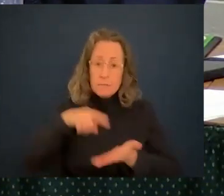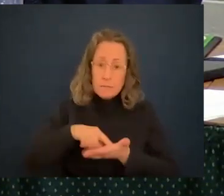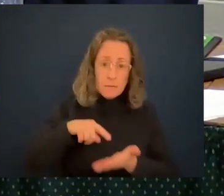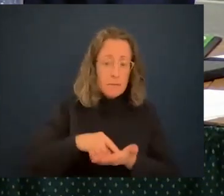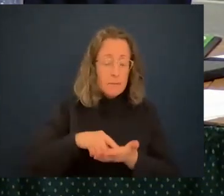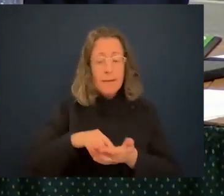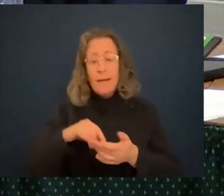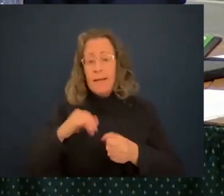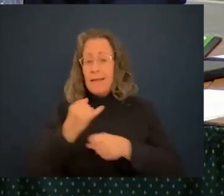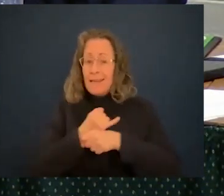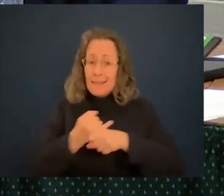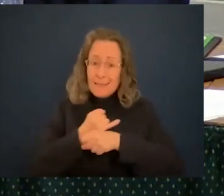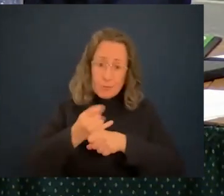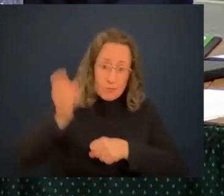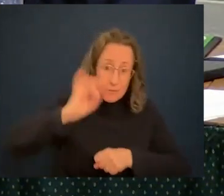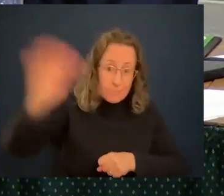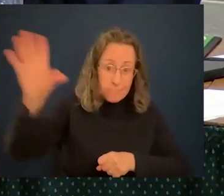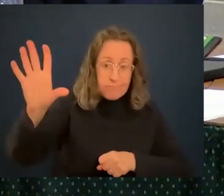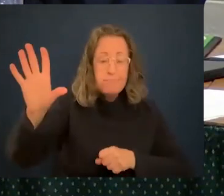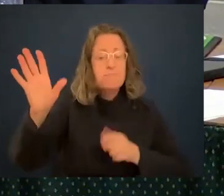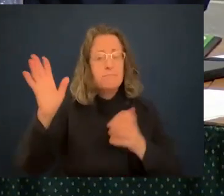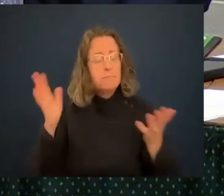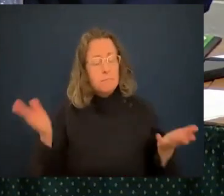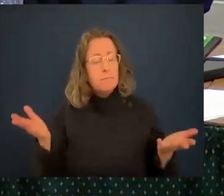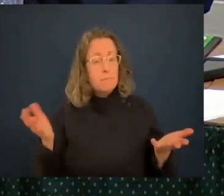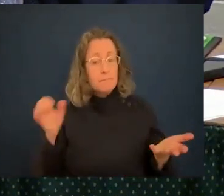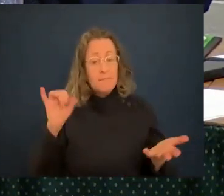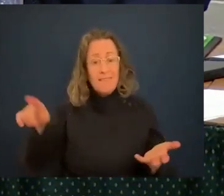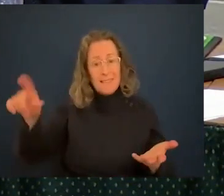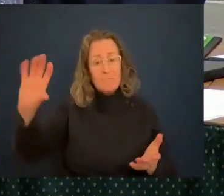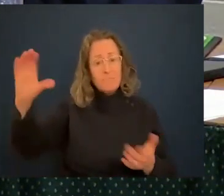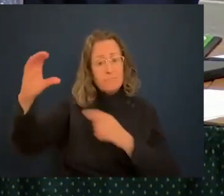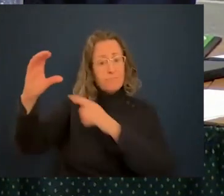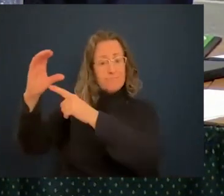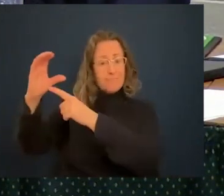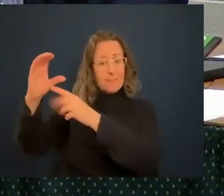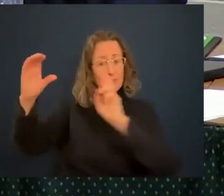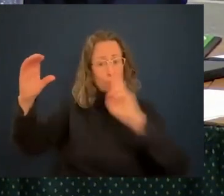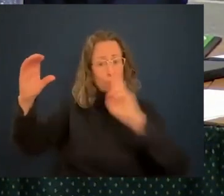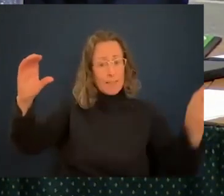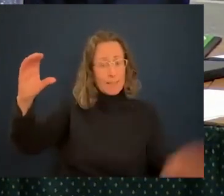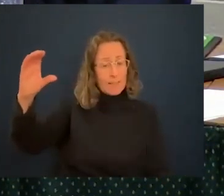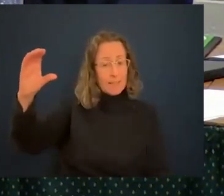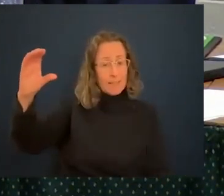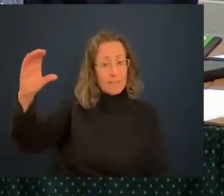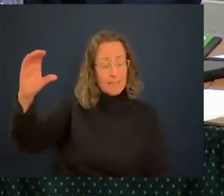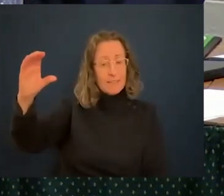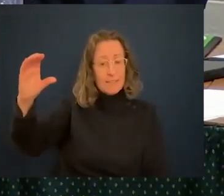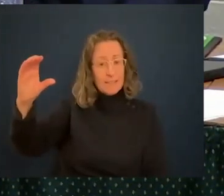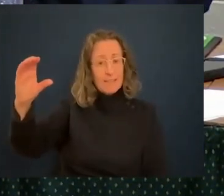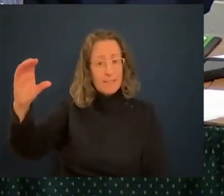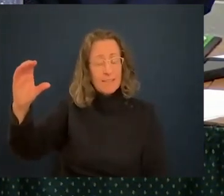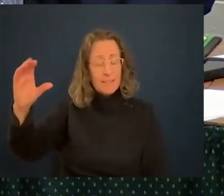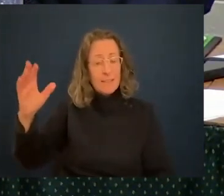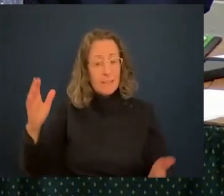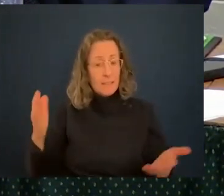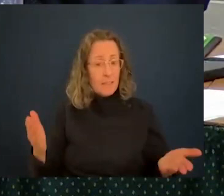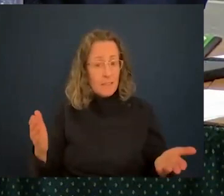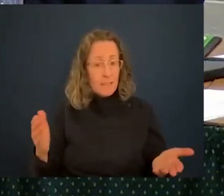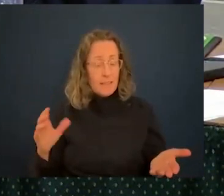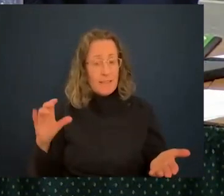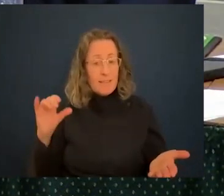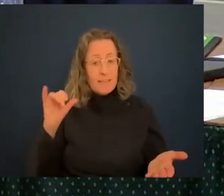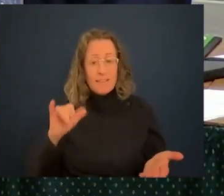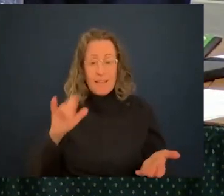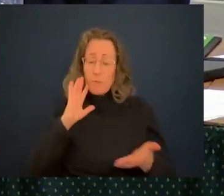payments for whatever EMS transition we go to we'll have that money so we don't have to so we don't